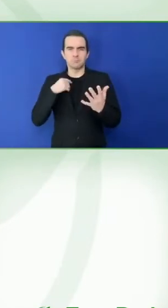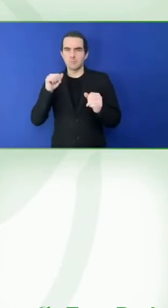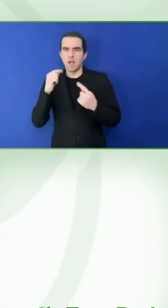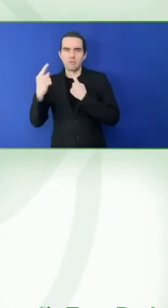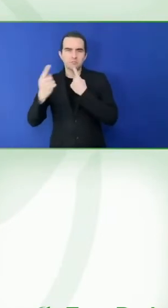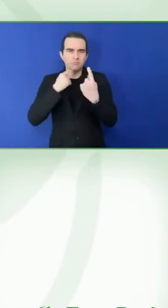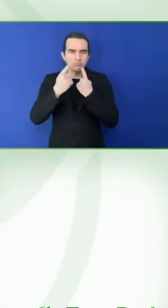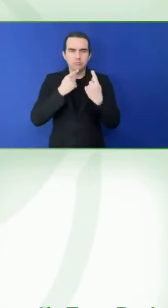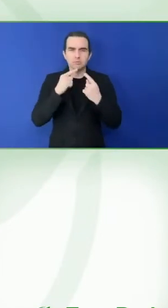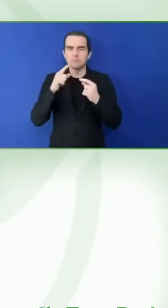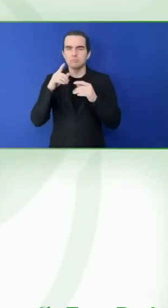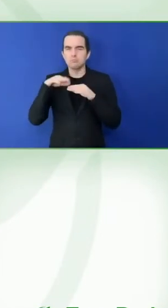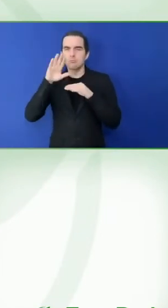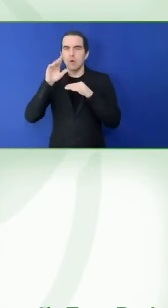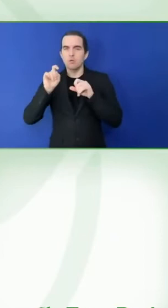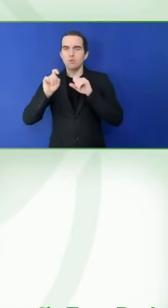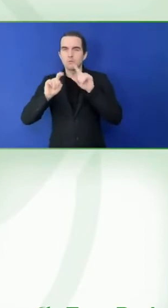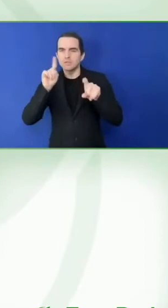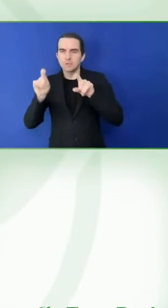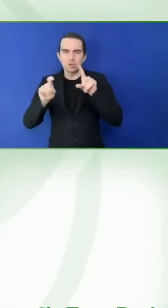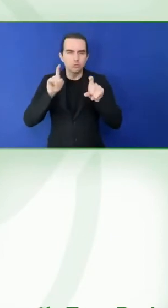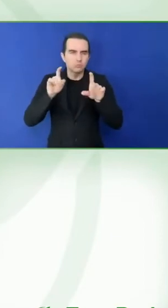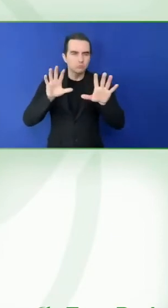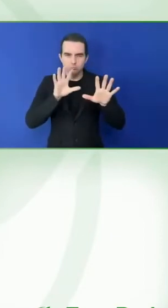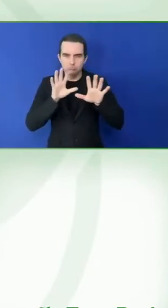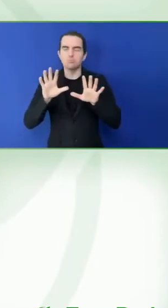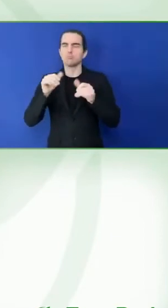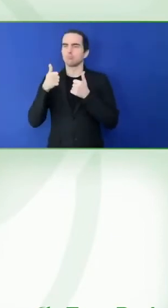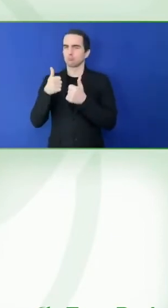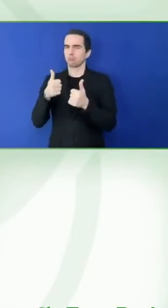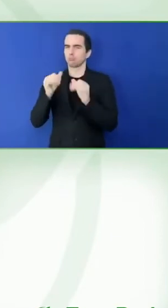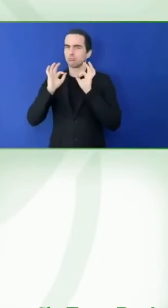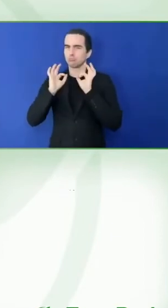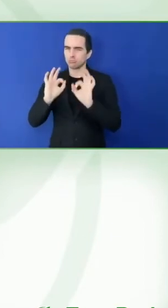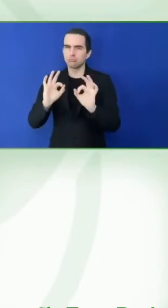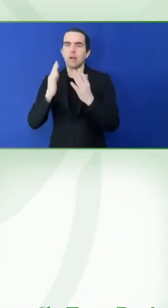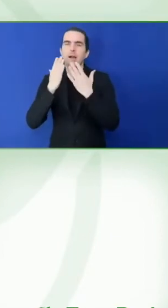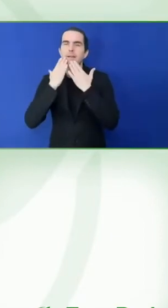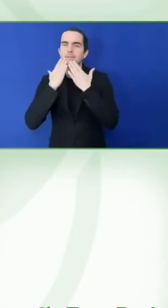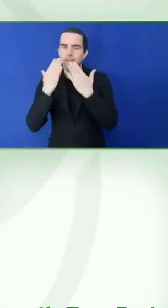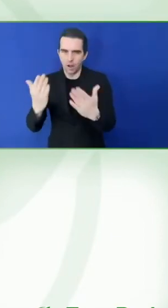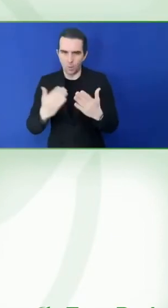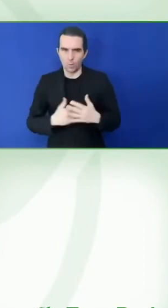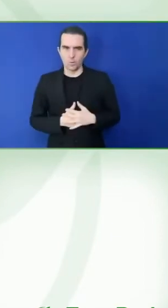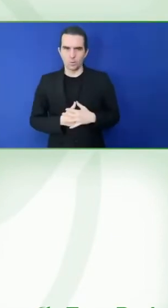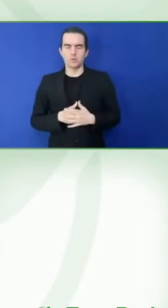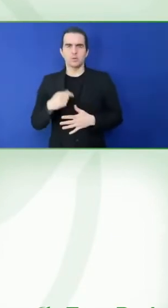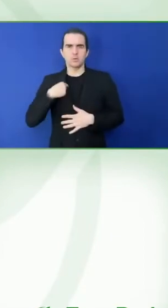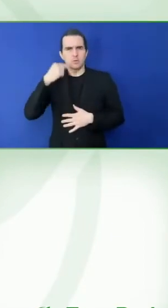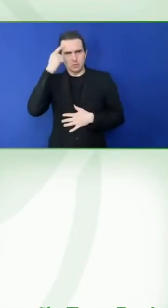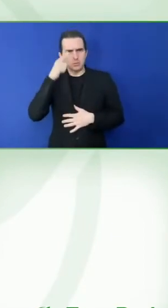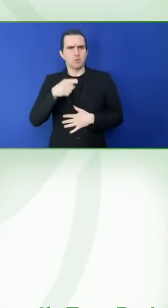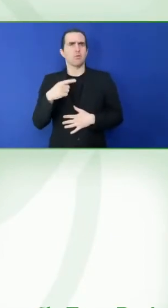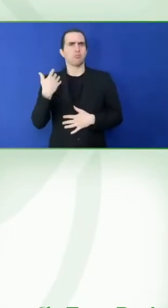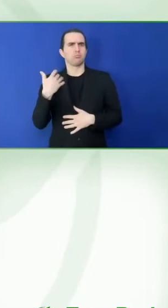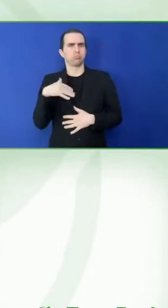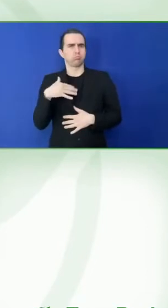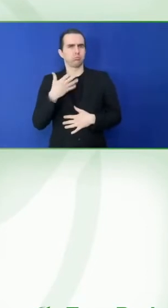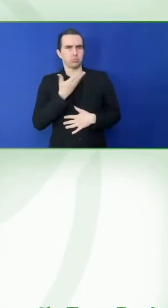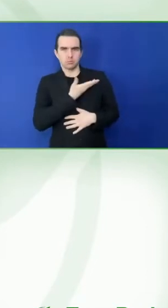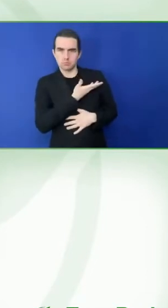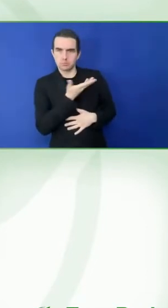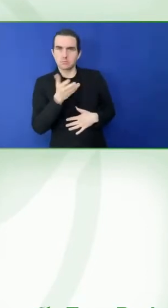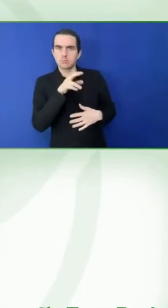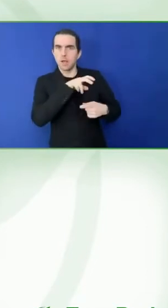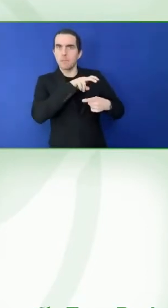actually don't have startups themselves, but we have the supporting ecosystem and the collaborative